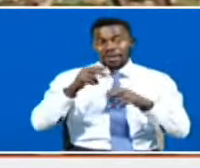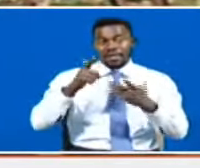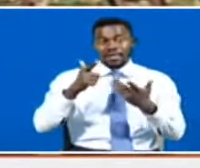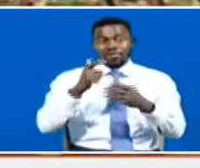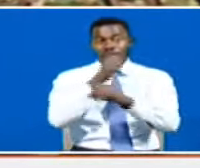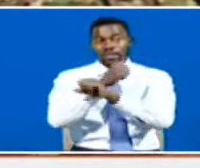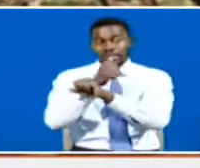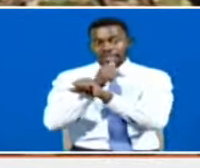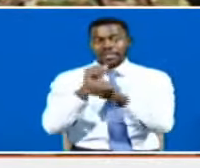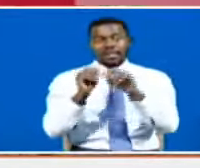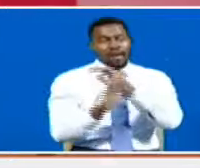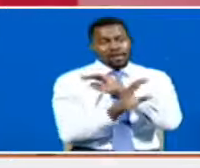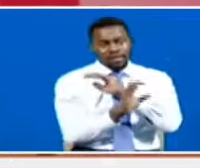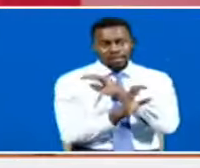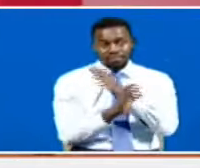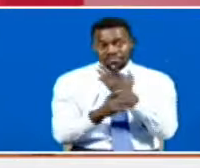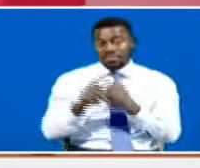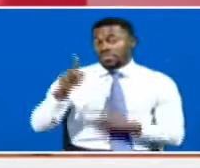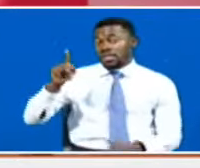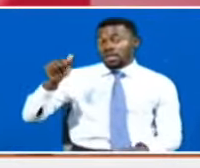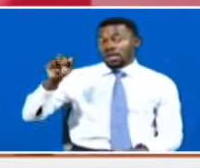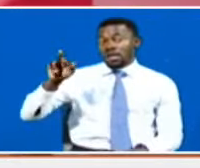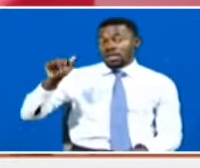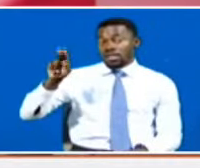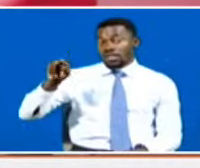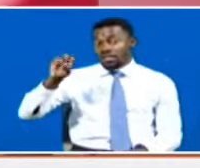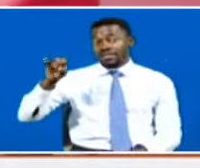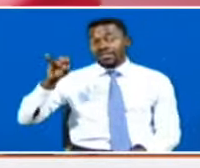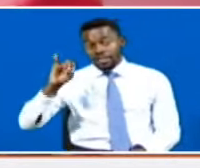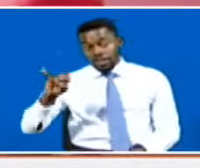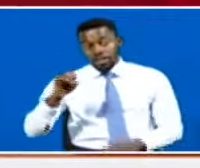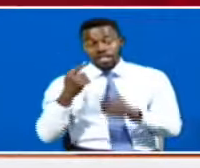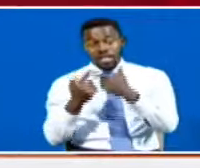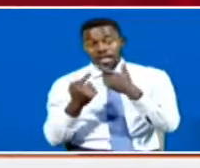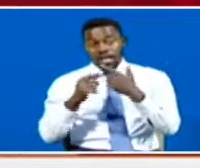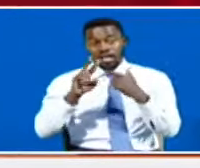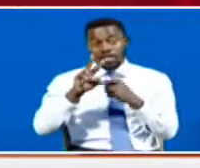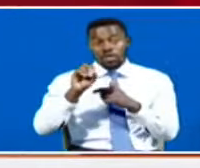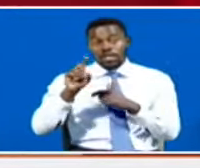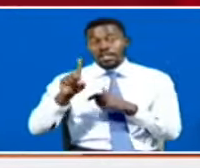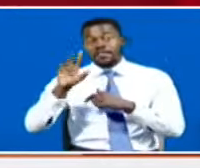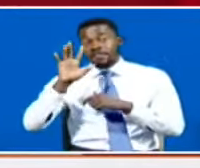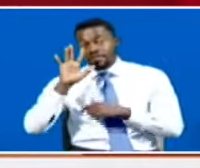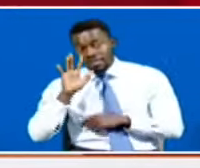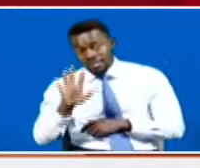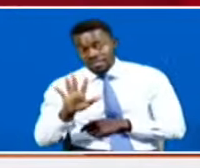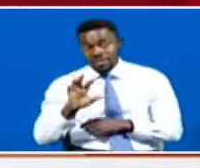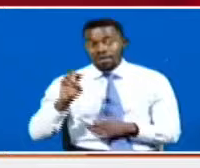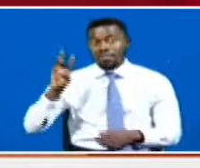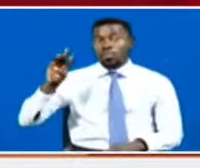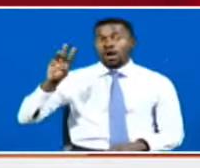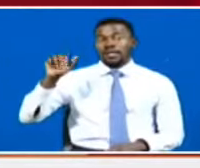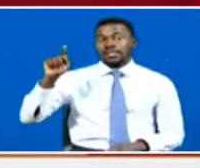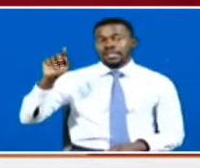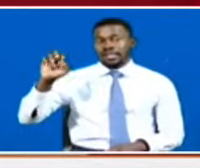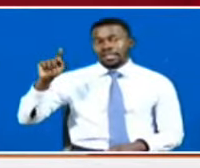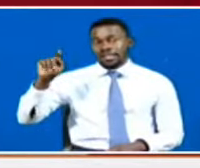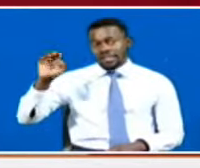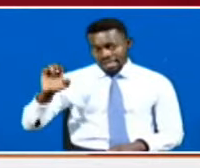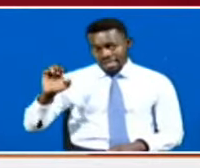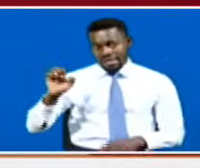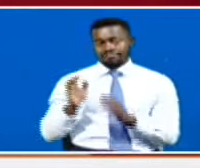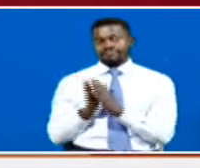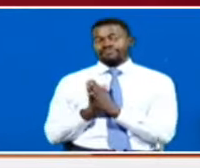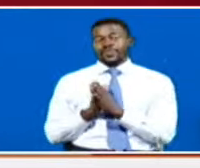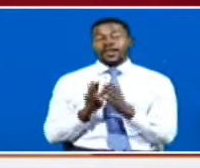2011. General Karangi was in 2015 succeeded by General Samson Mwathethe of the Kenya Navy.